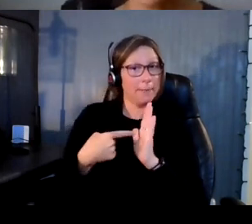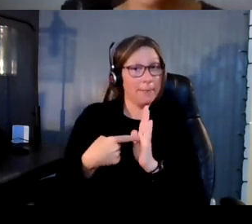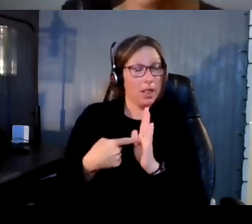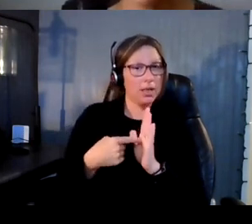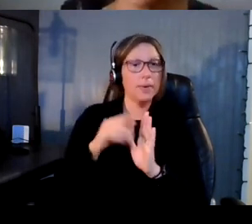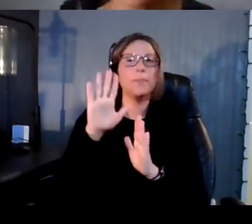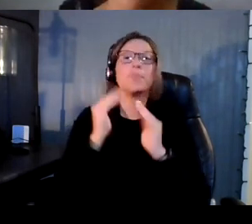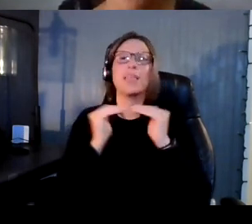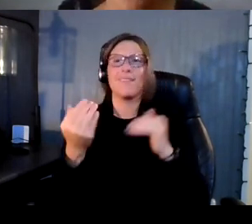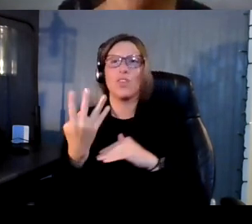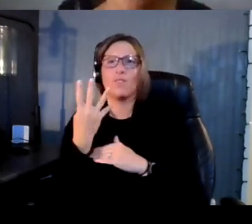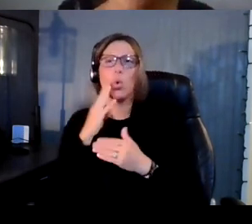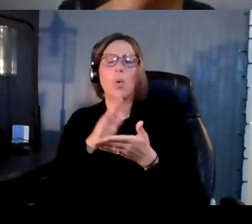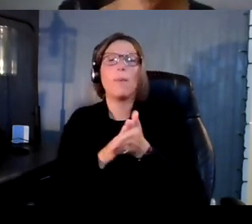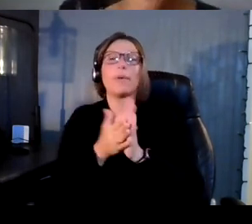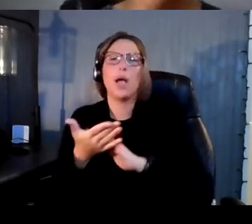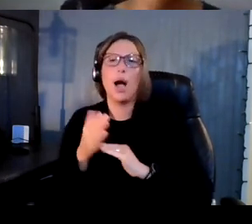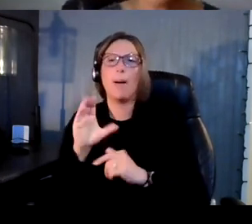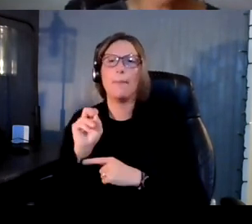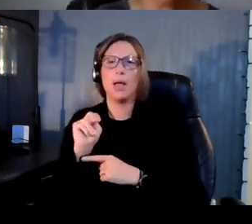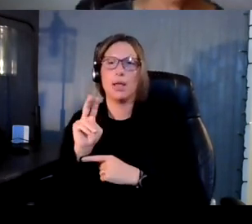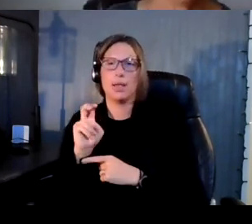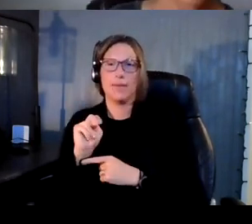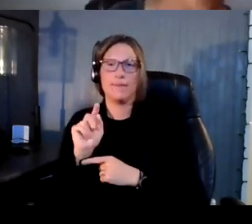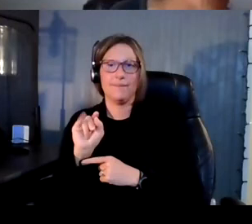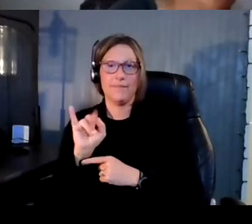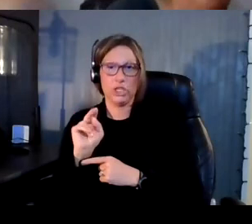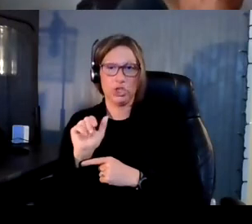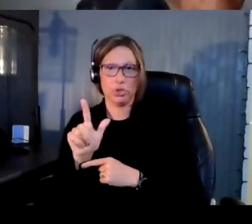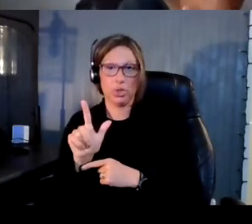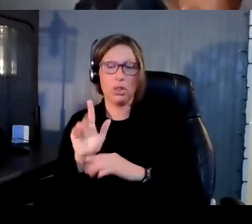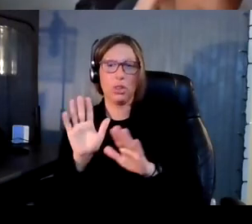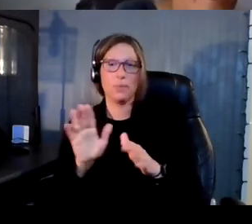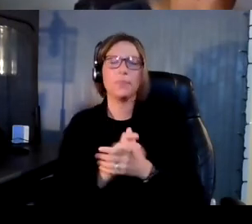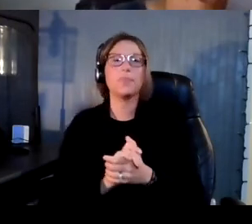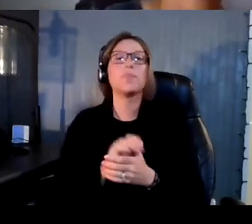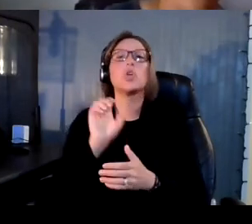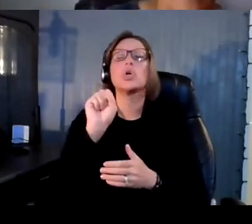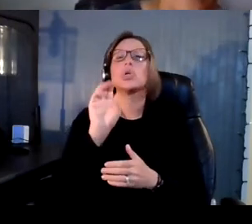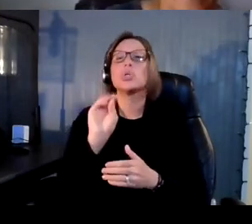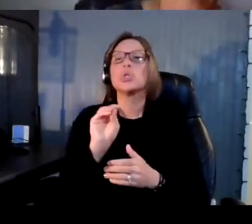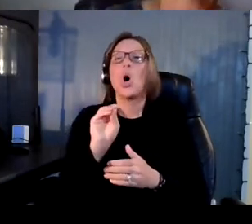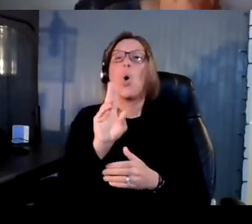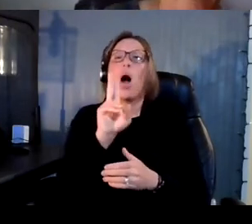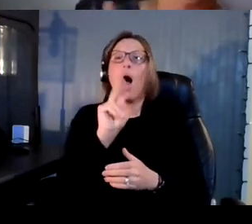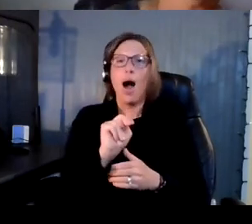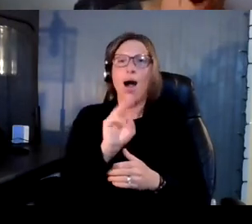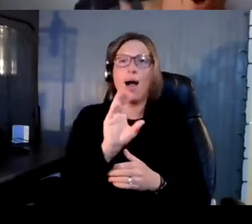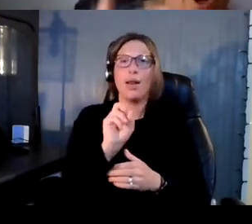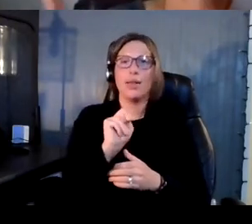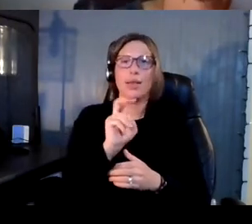starts getting into conventional. So unconventional is you hit to say hi to me.